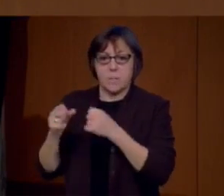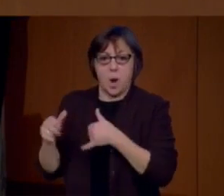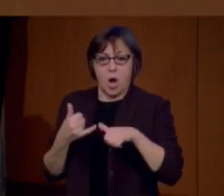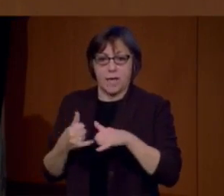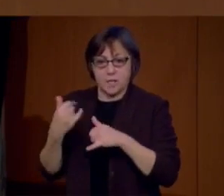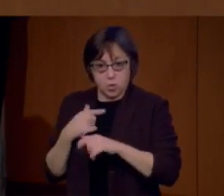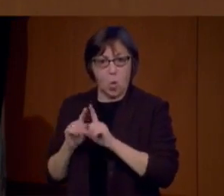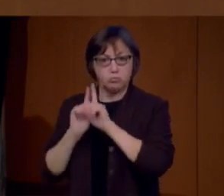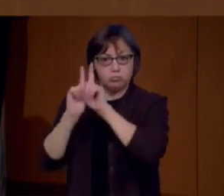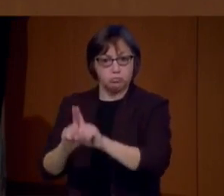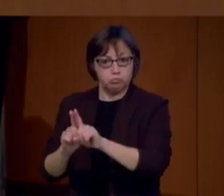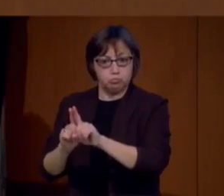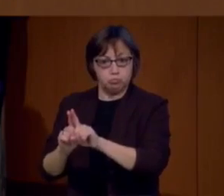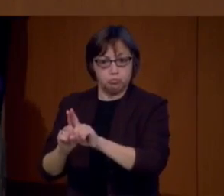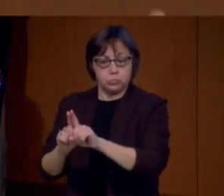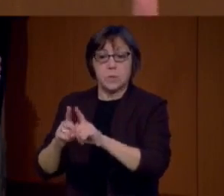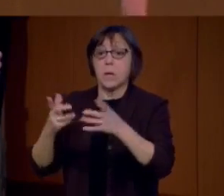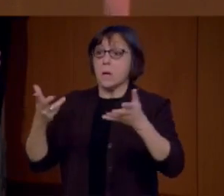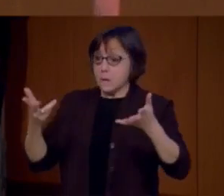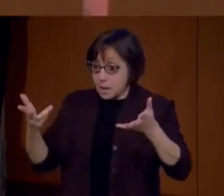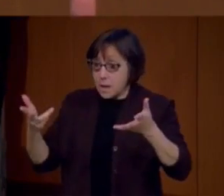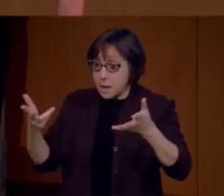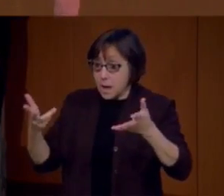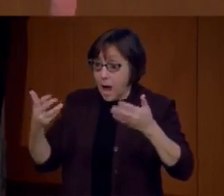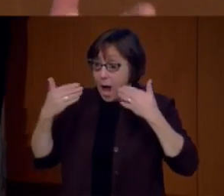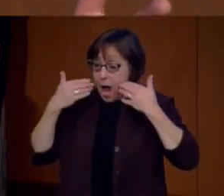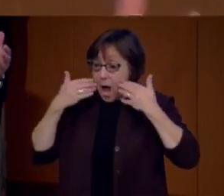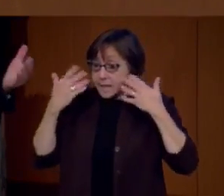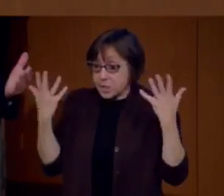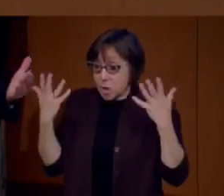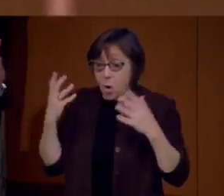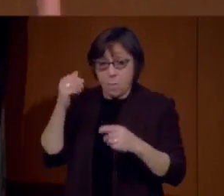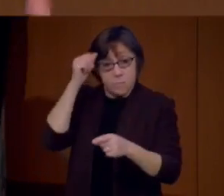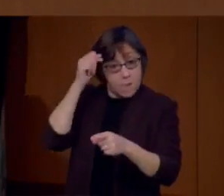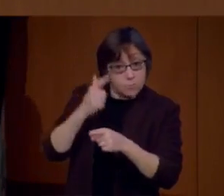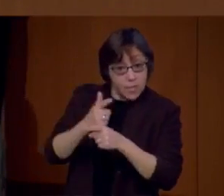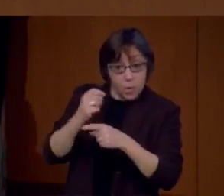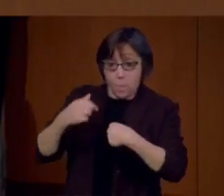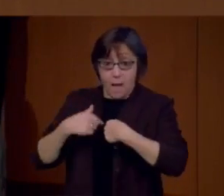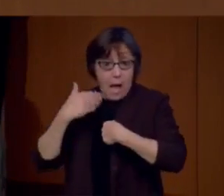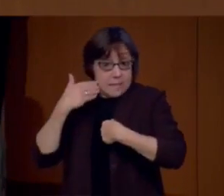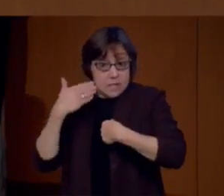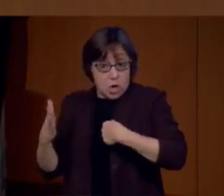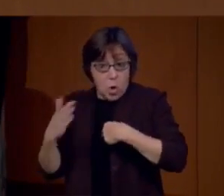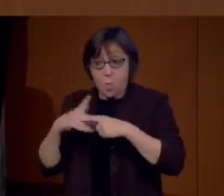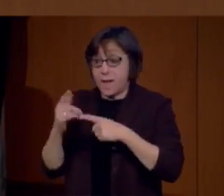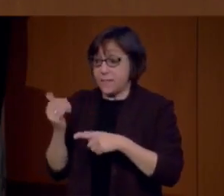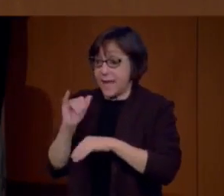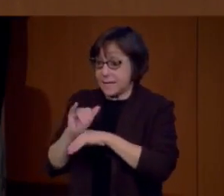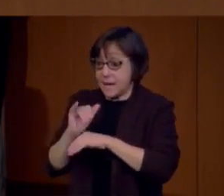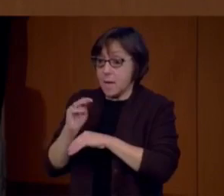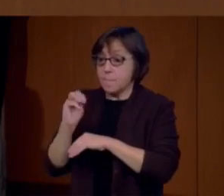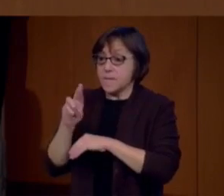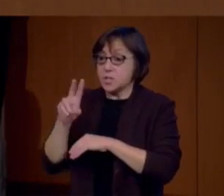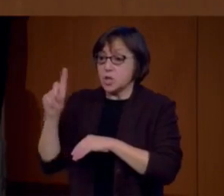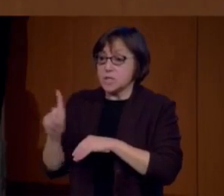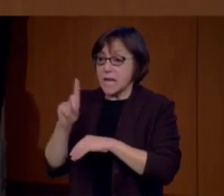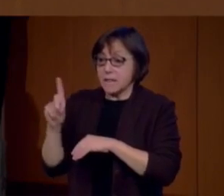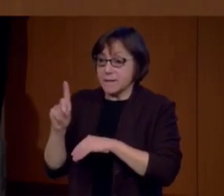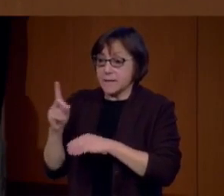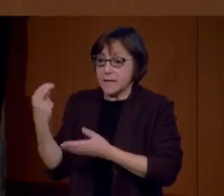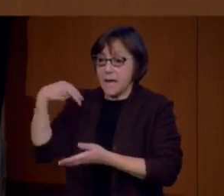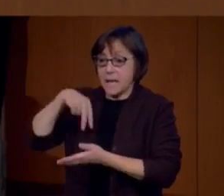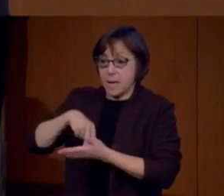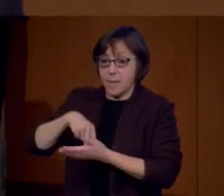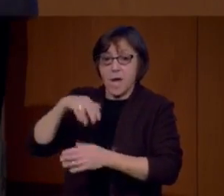I went with him. And lo and behold, unbeknownst to either my brother Frank or me, that night, Mr. Delavan got up